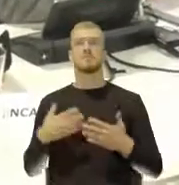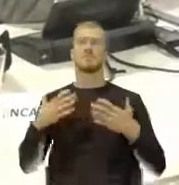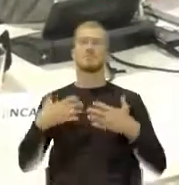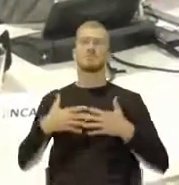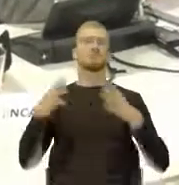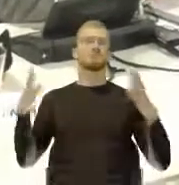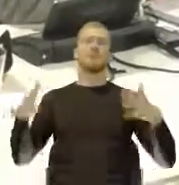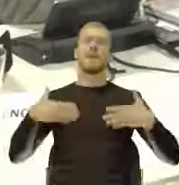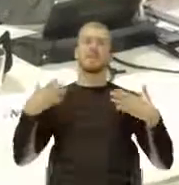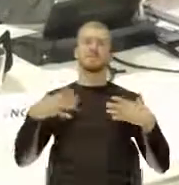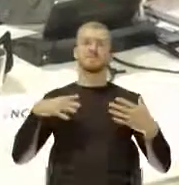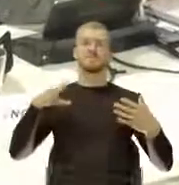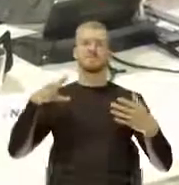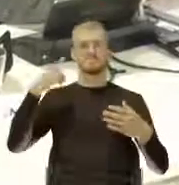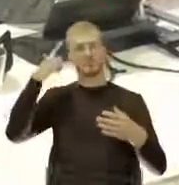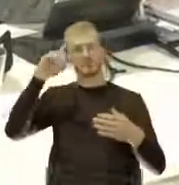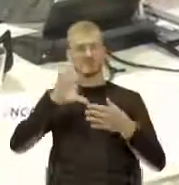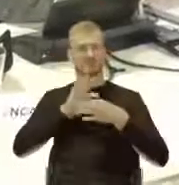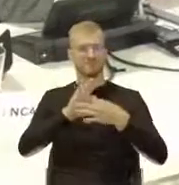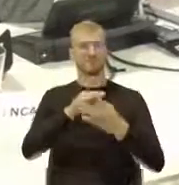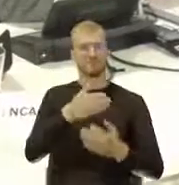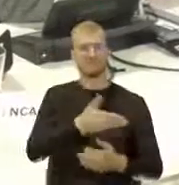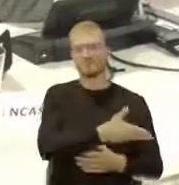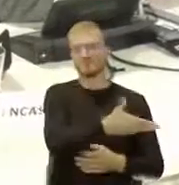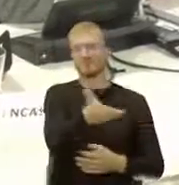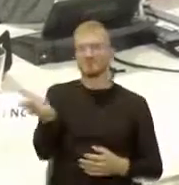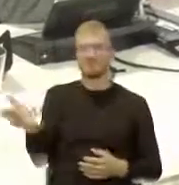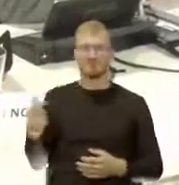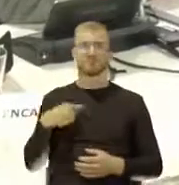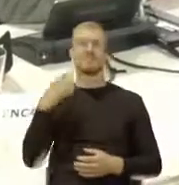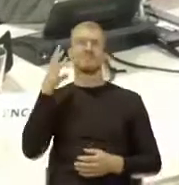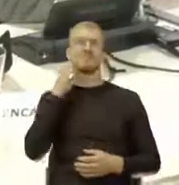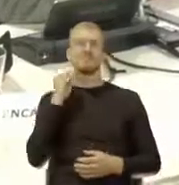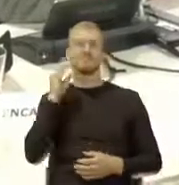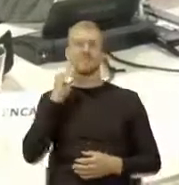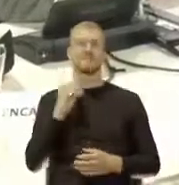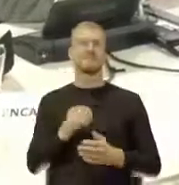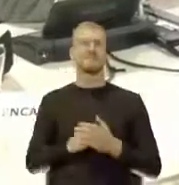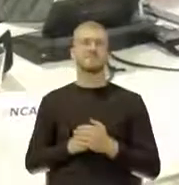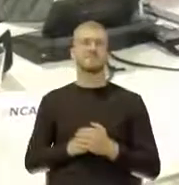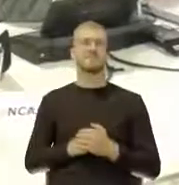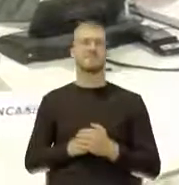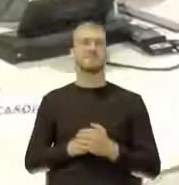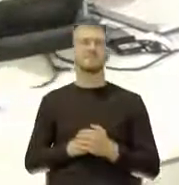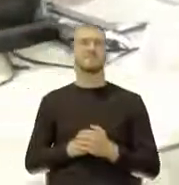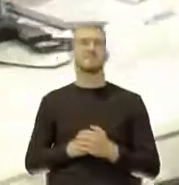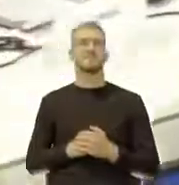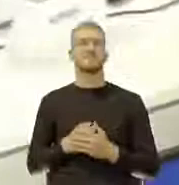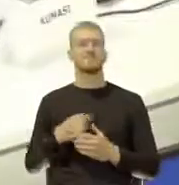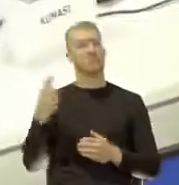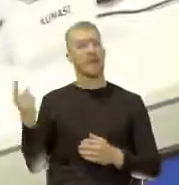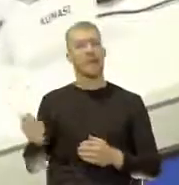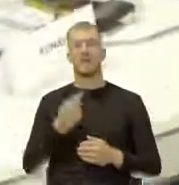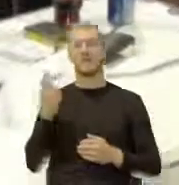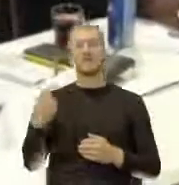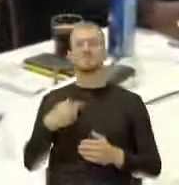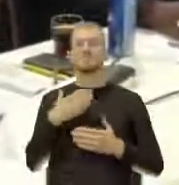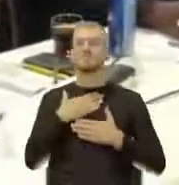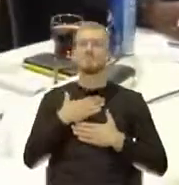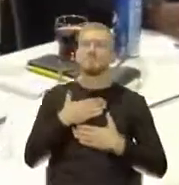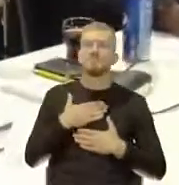you. Now, you always want to take a line from the song of the legendary pop star, Michael